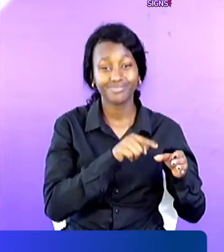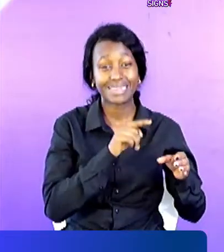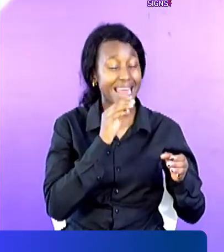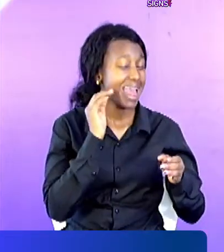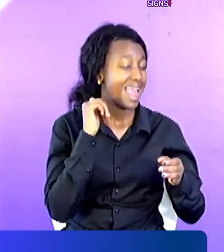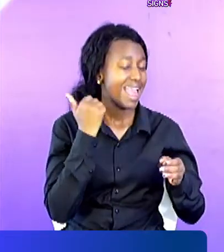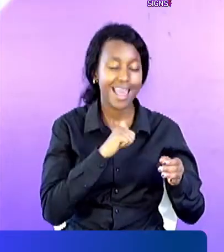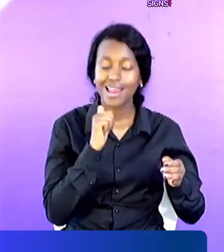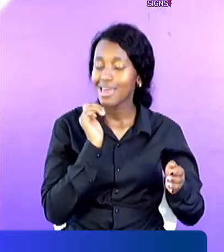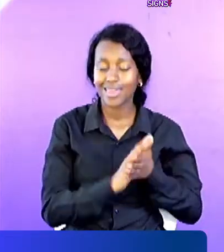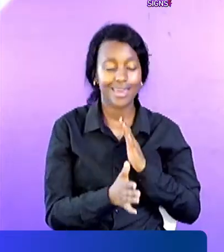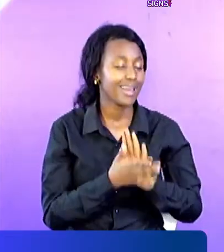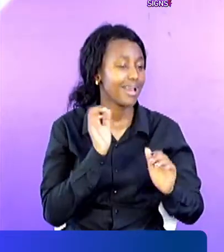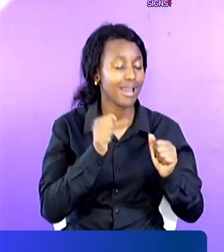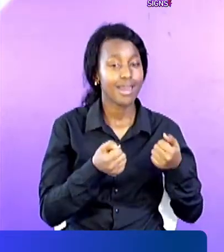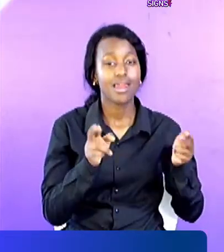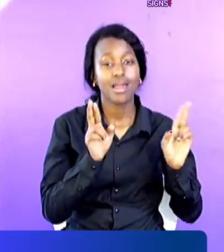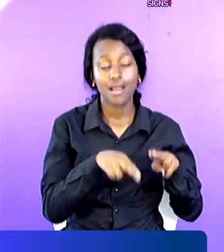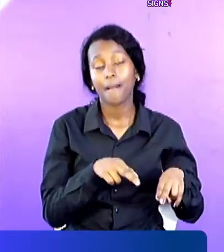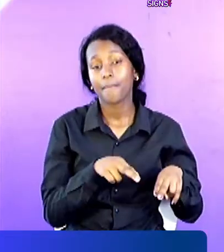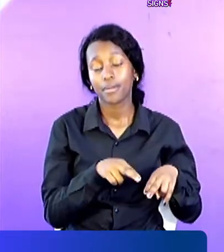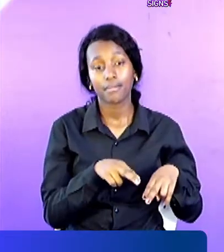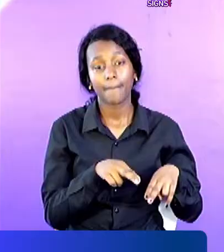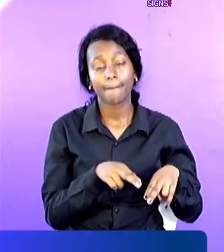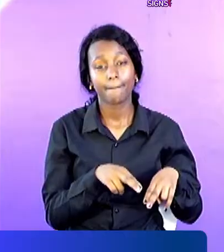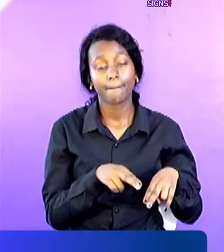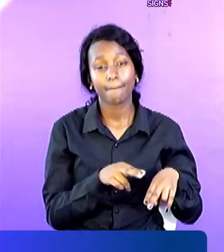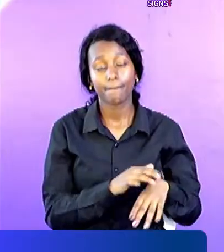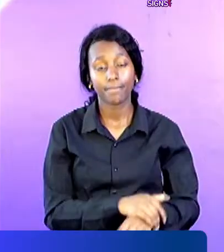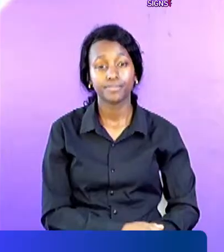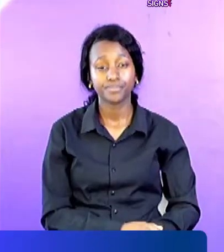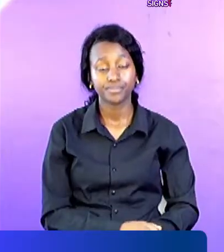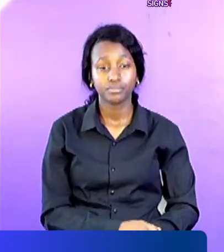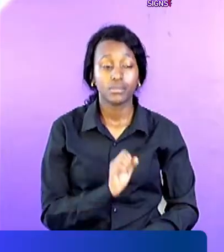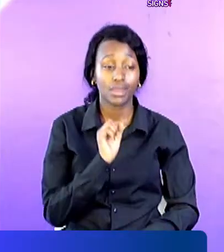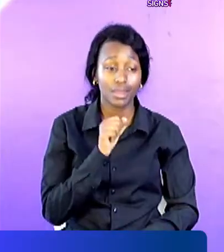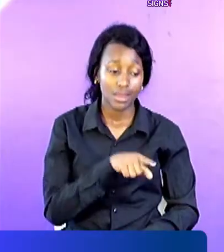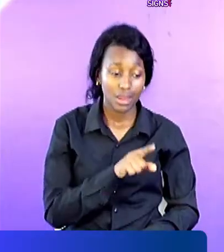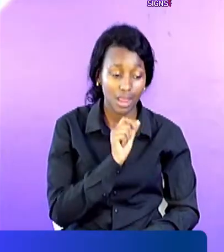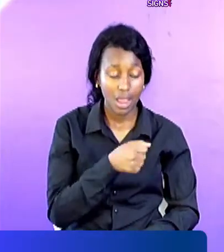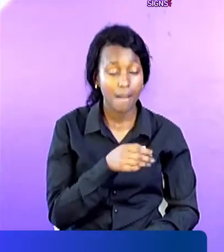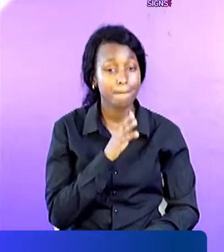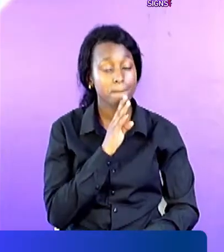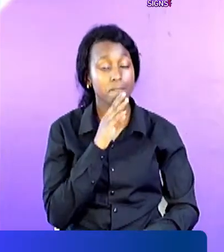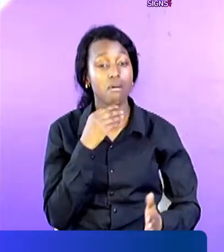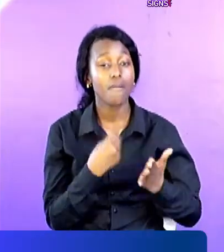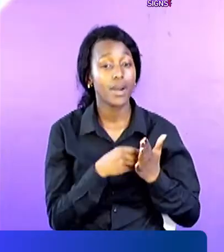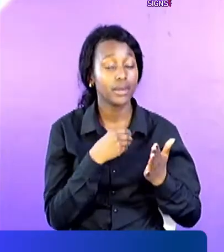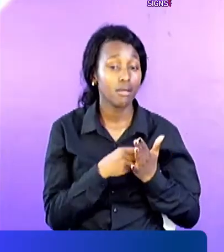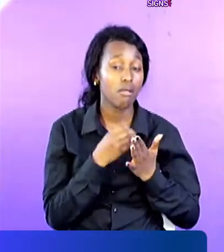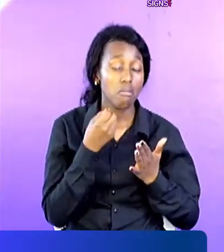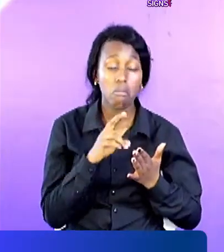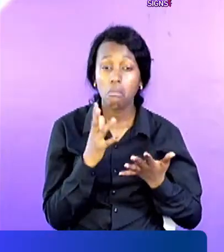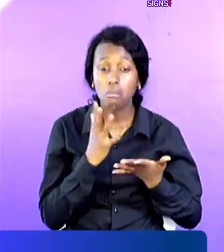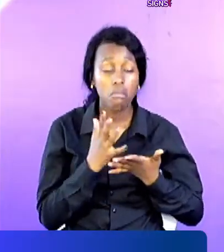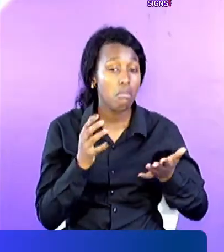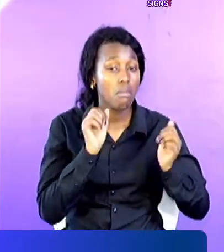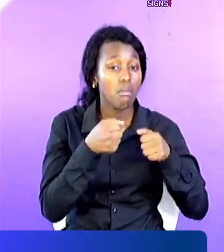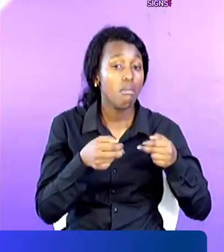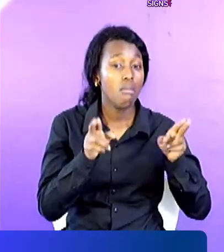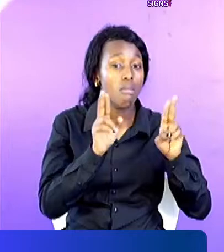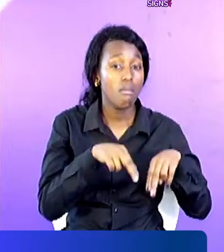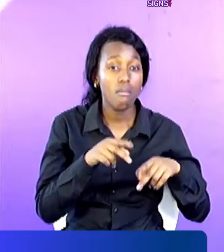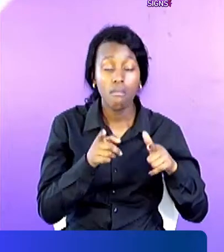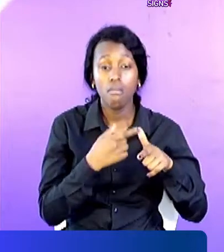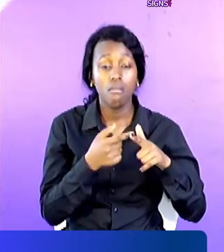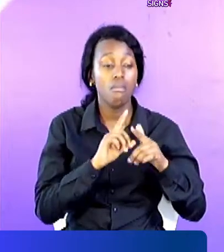corporate. You start off, a corporate is looking bright, they borrow money, but something could happen in the future that basically diminishes